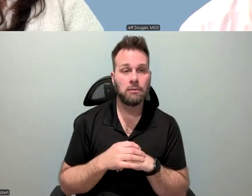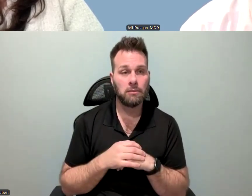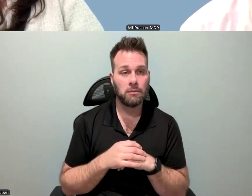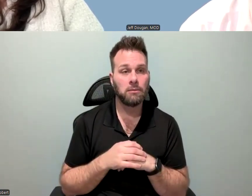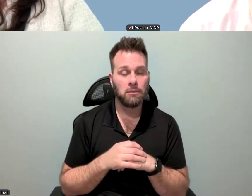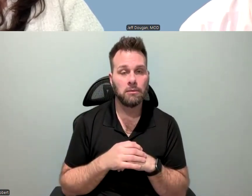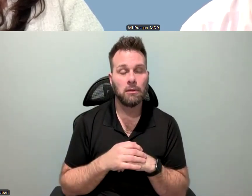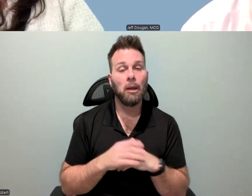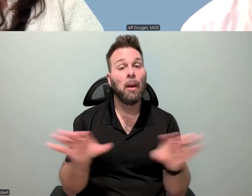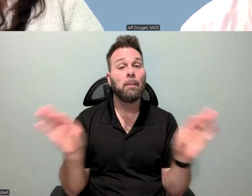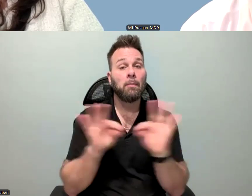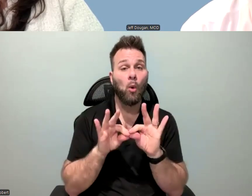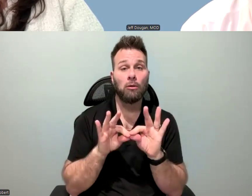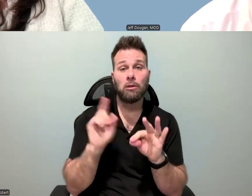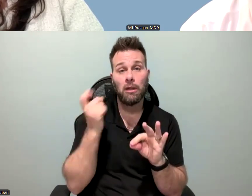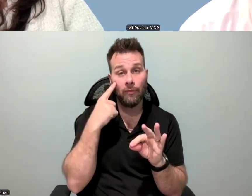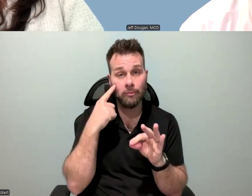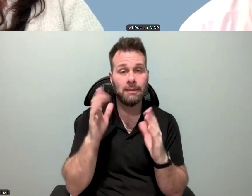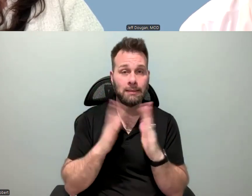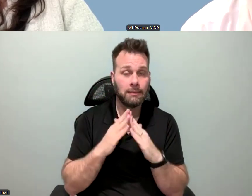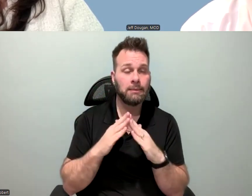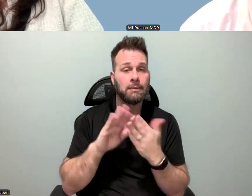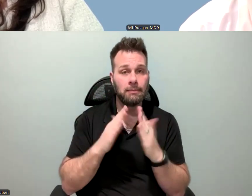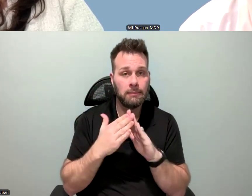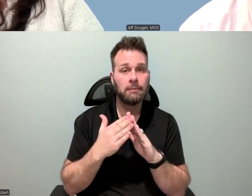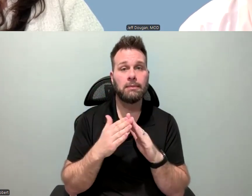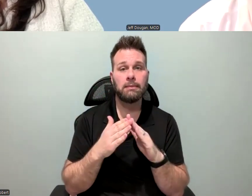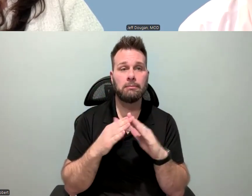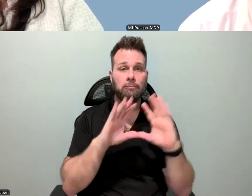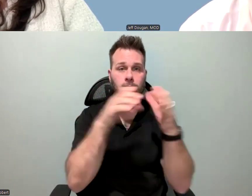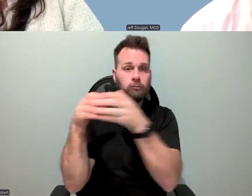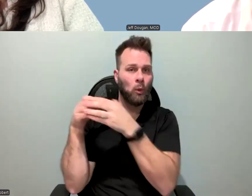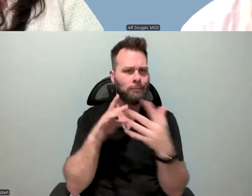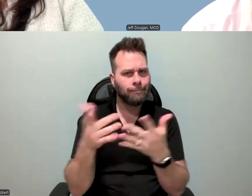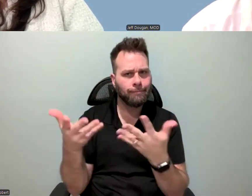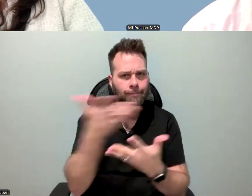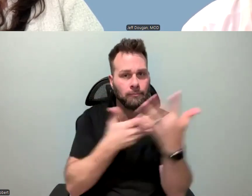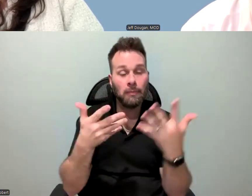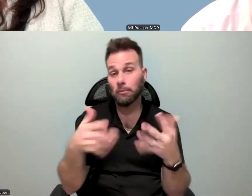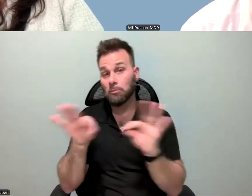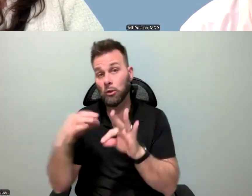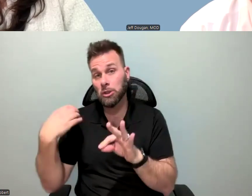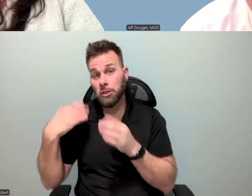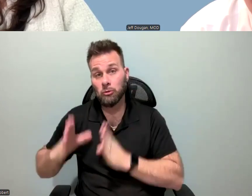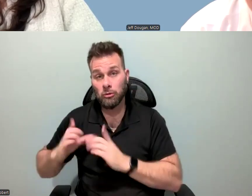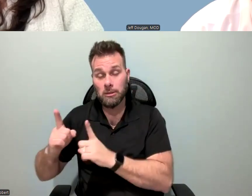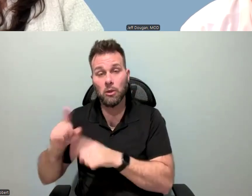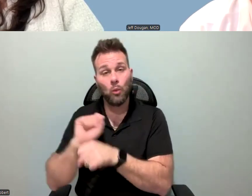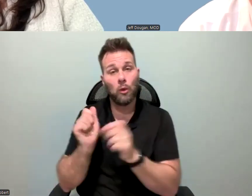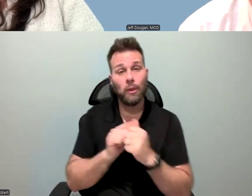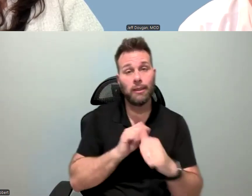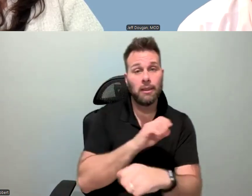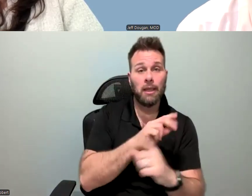want to be involved with, that's who you should be contacting. I would say the chairperson first, and really working with your appointing authority or your